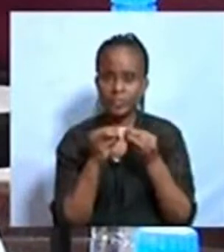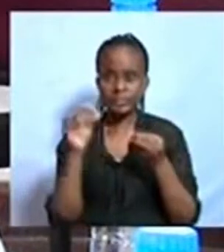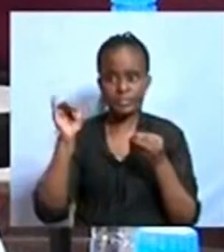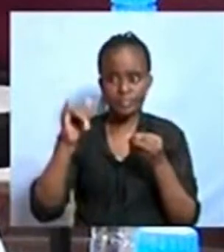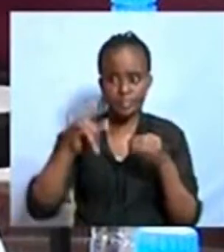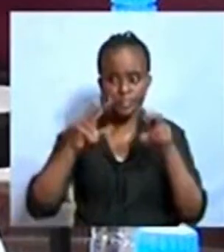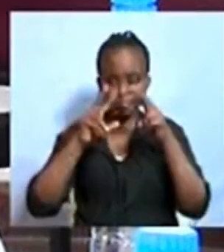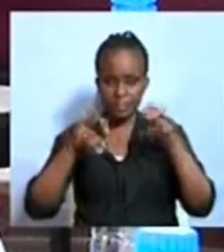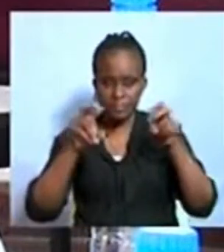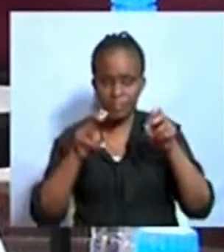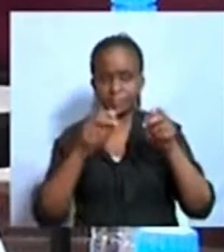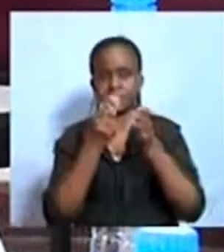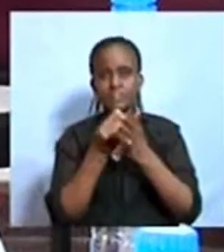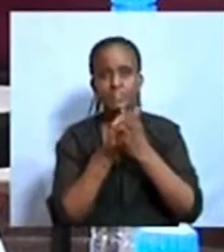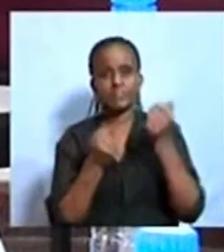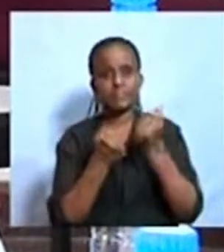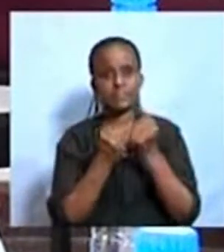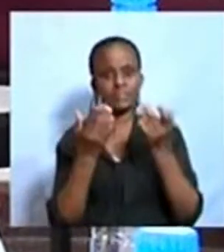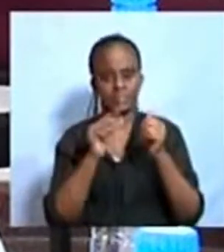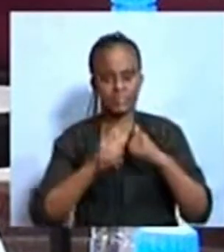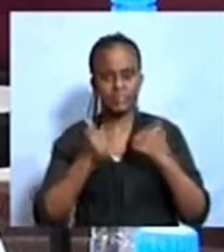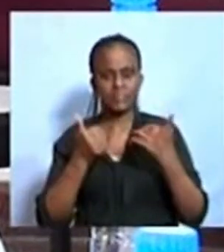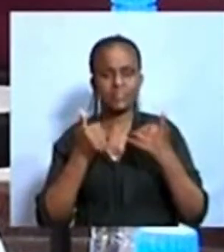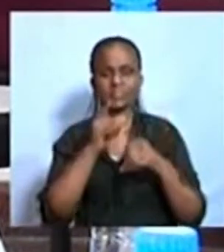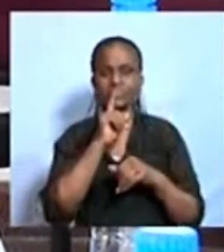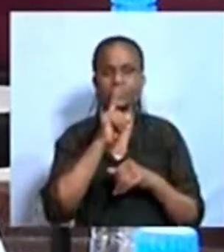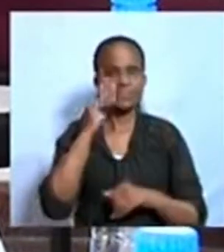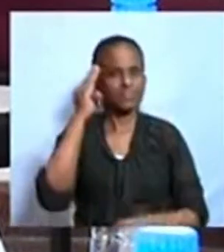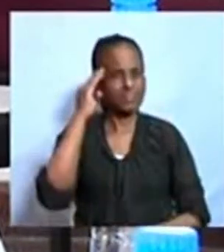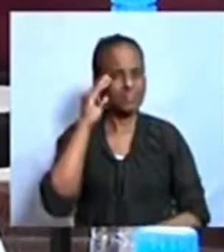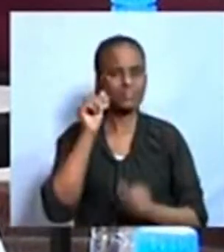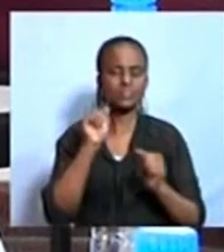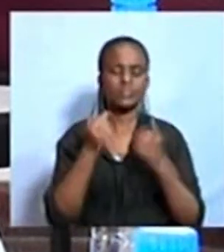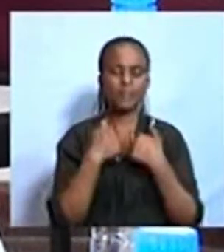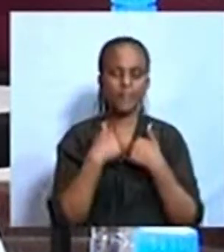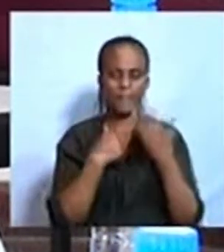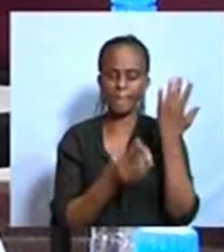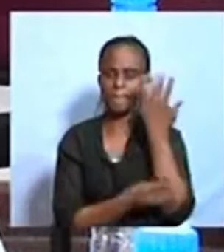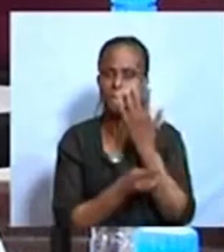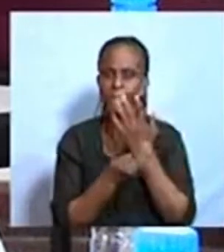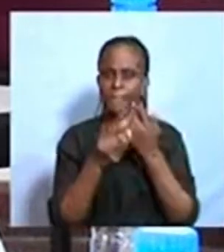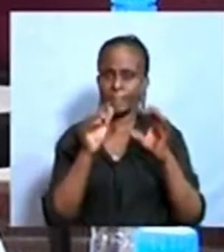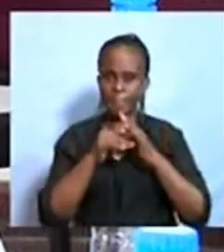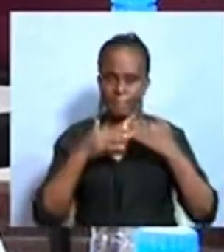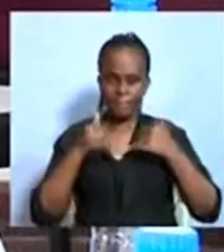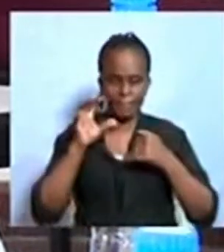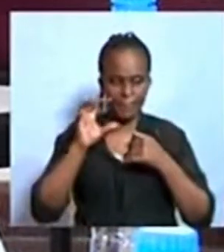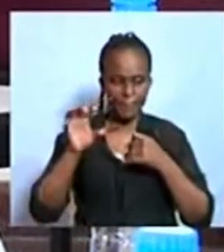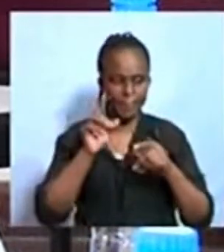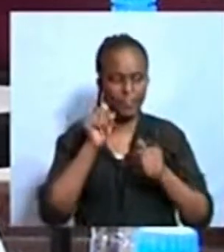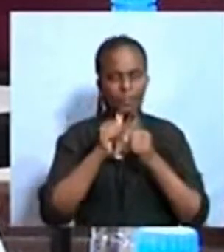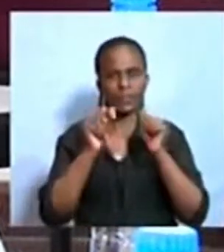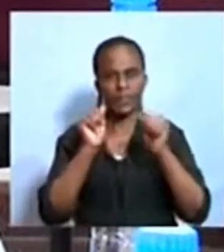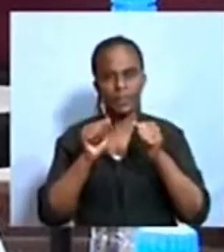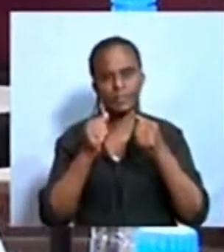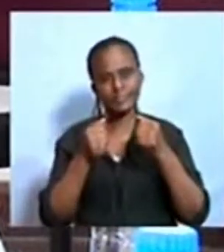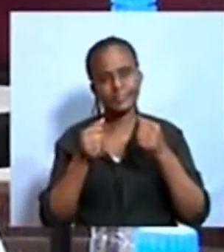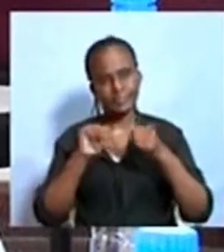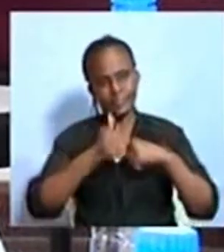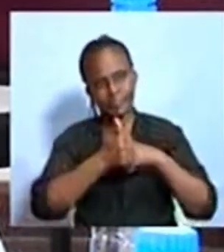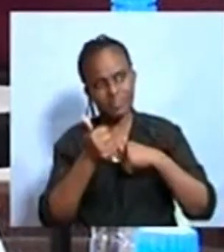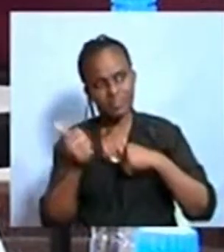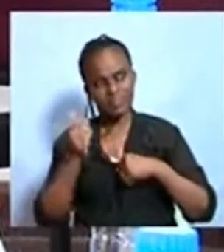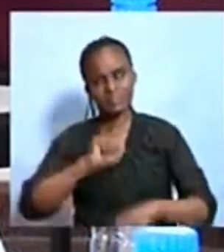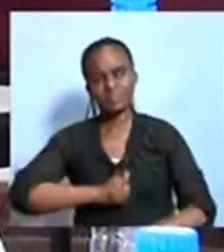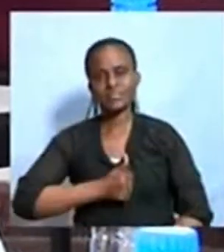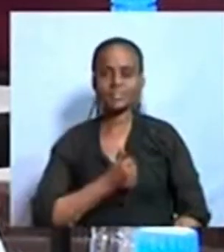that is unfunded. I think we are really convinced that there could be developments in the health sector that could be generated by our own